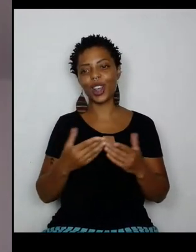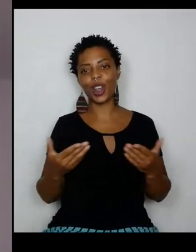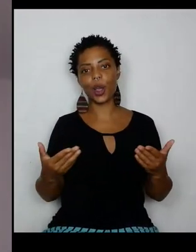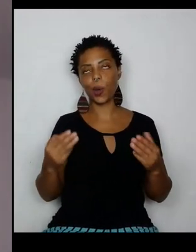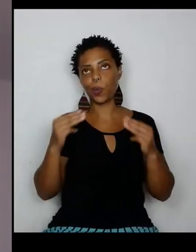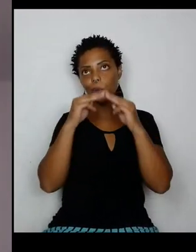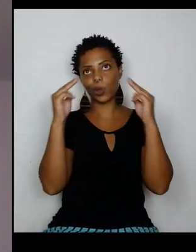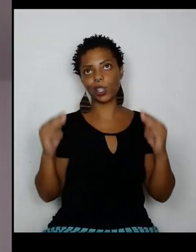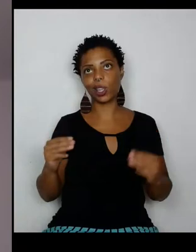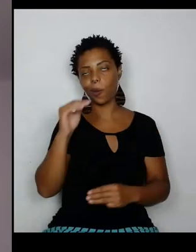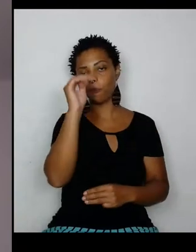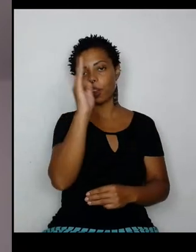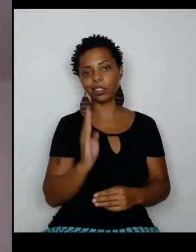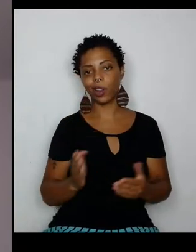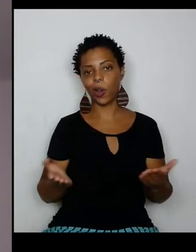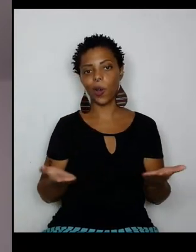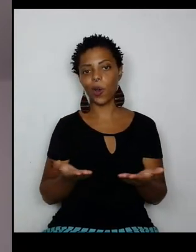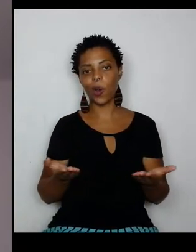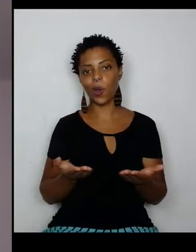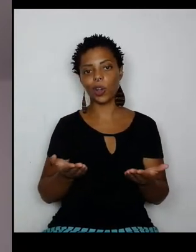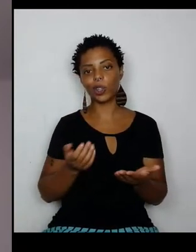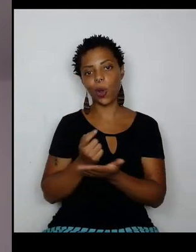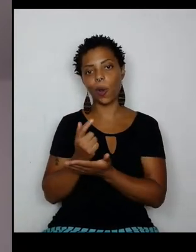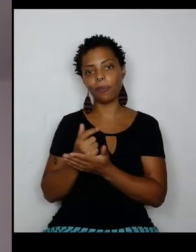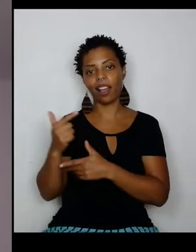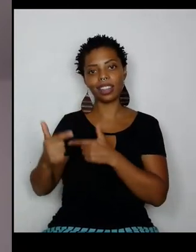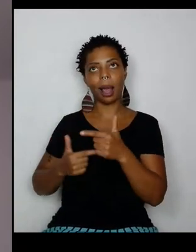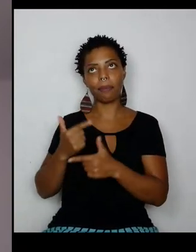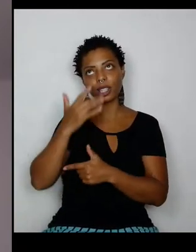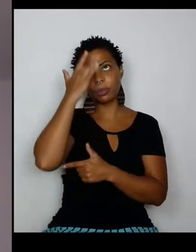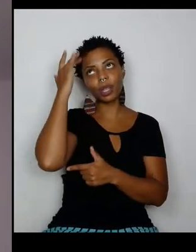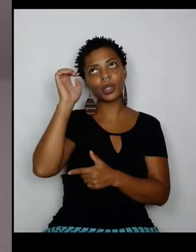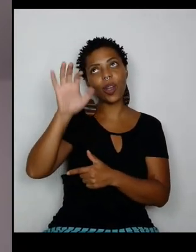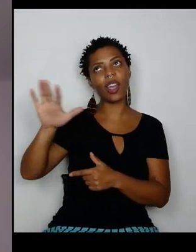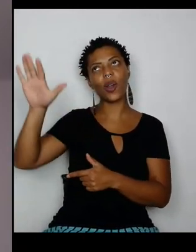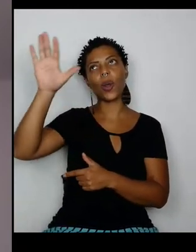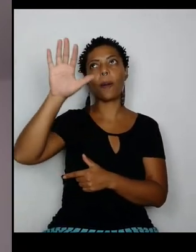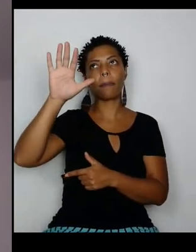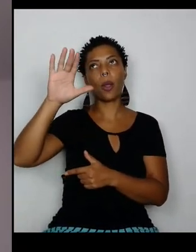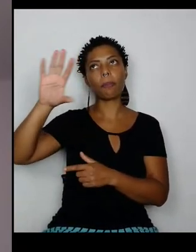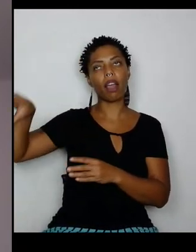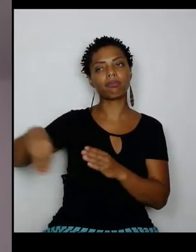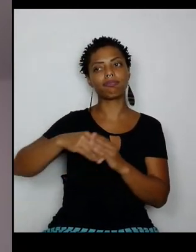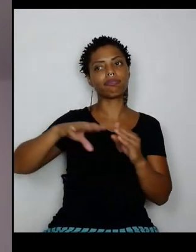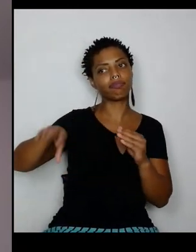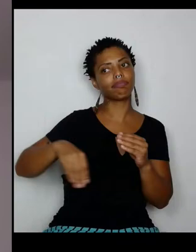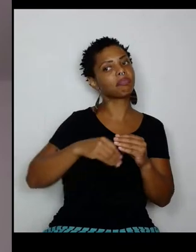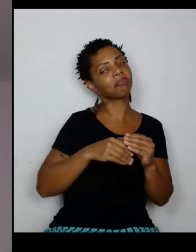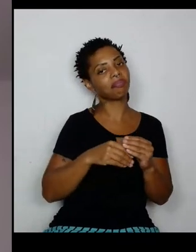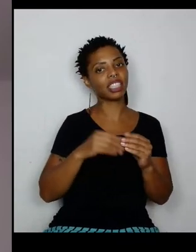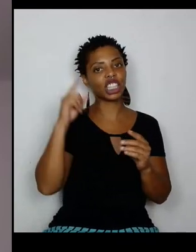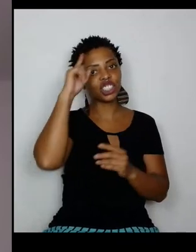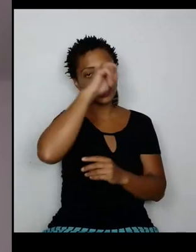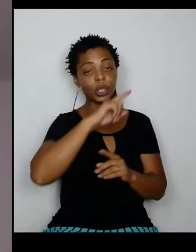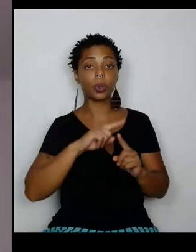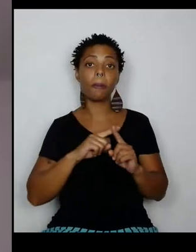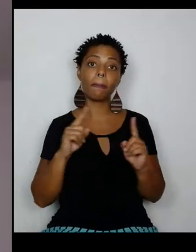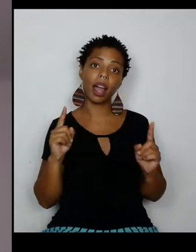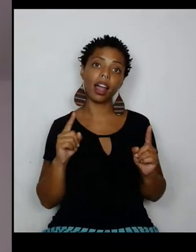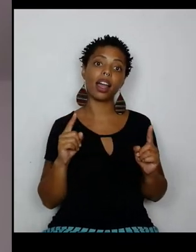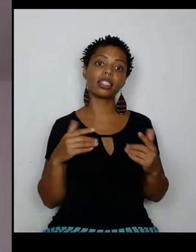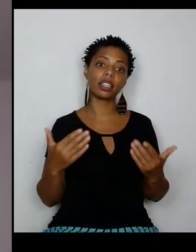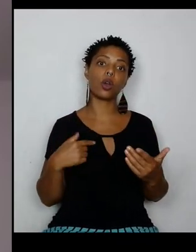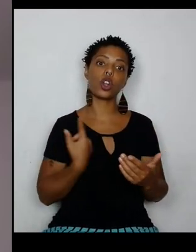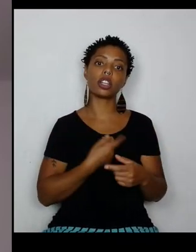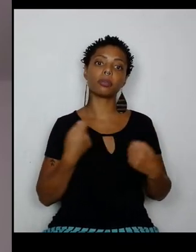revenue to buy new artwork it would be quite impossible for brazilian museums to buy artwork from europe